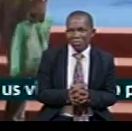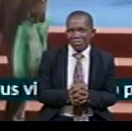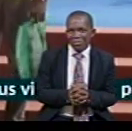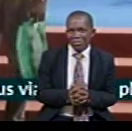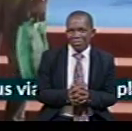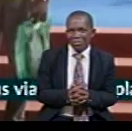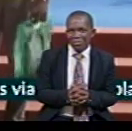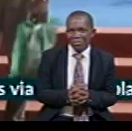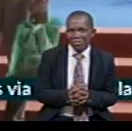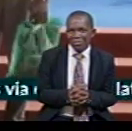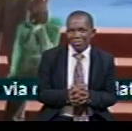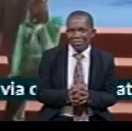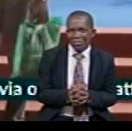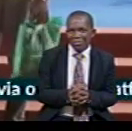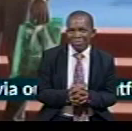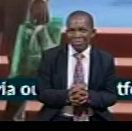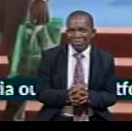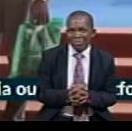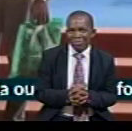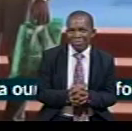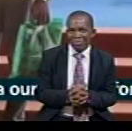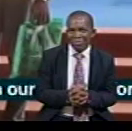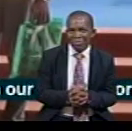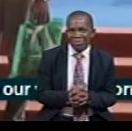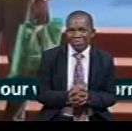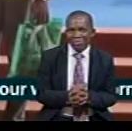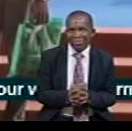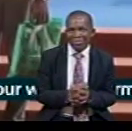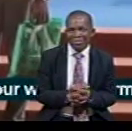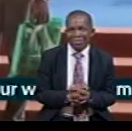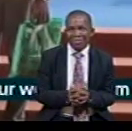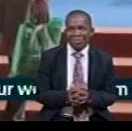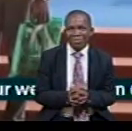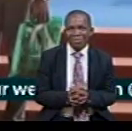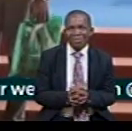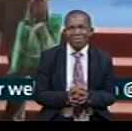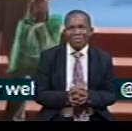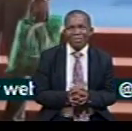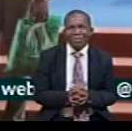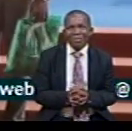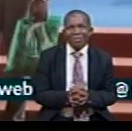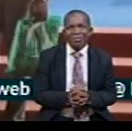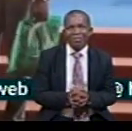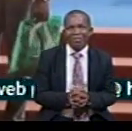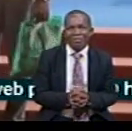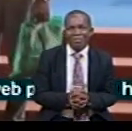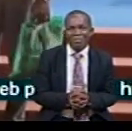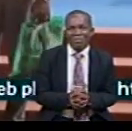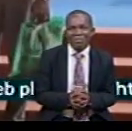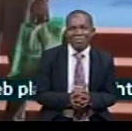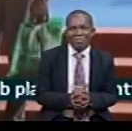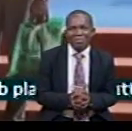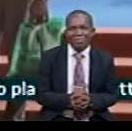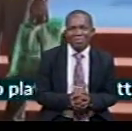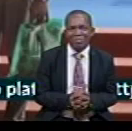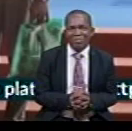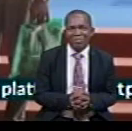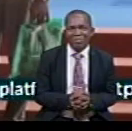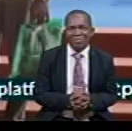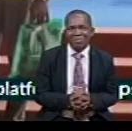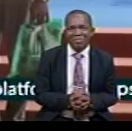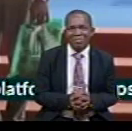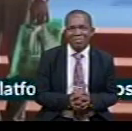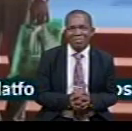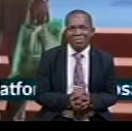se. Mo le do kaka 30 years ya. 50 years ya majo bubu.